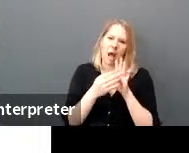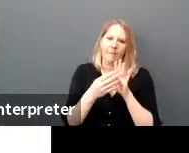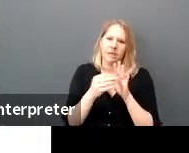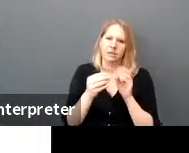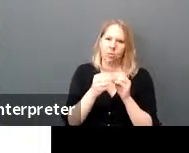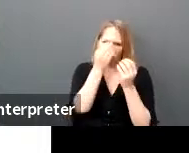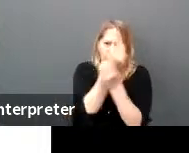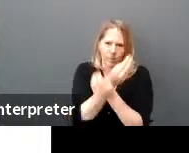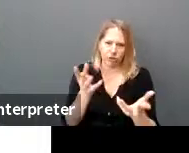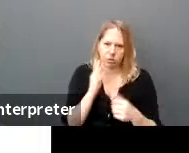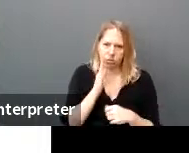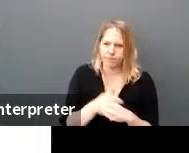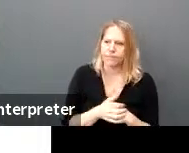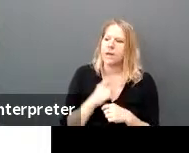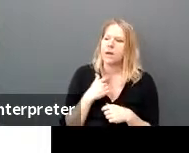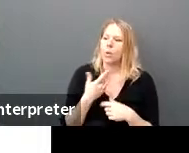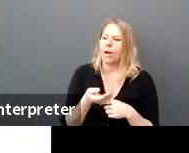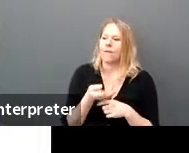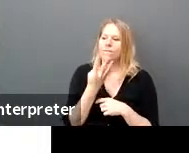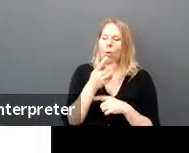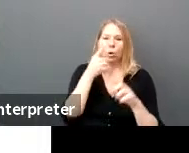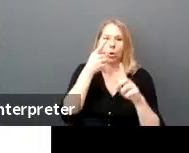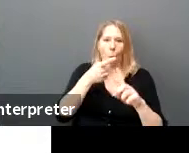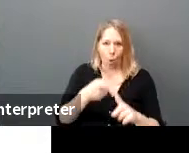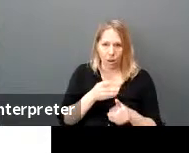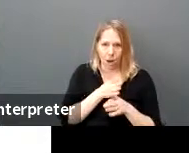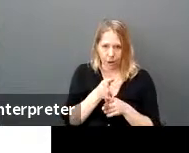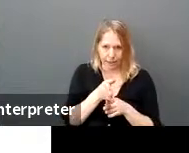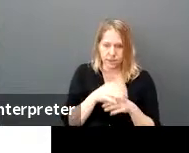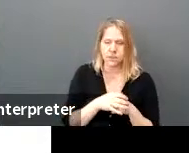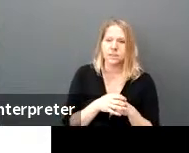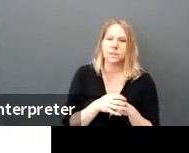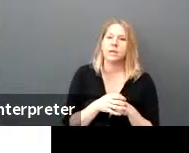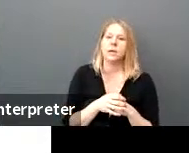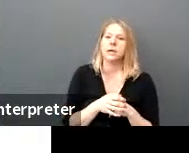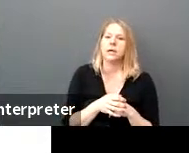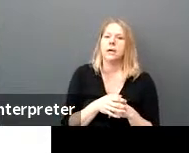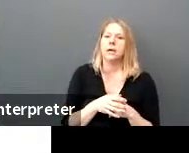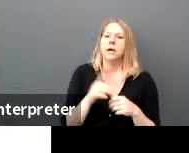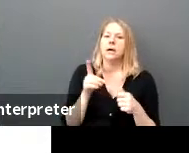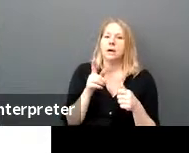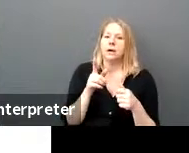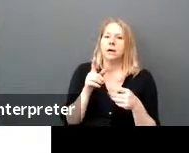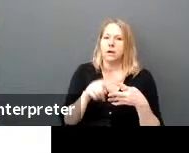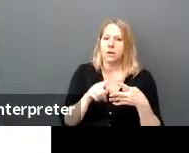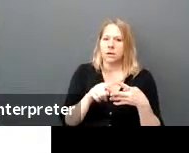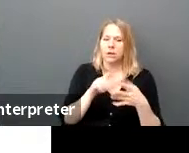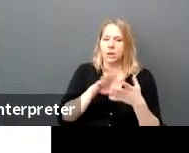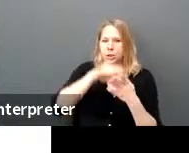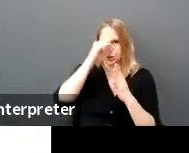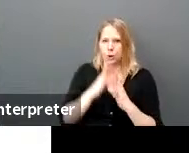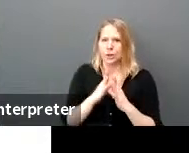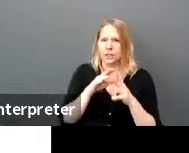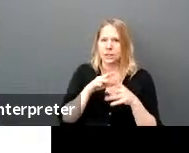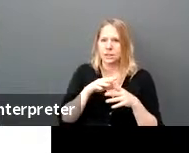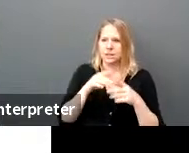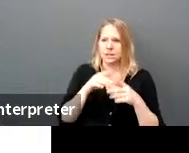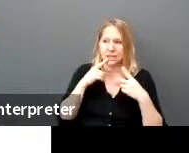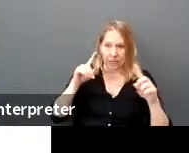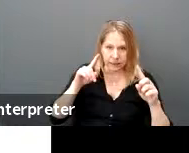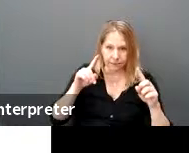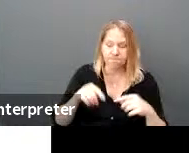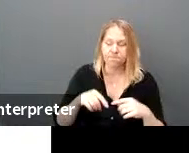that plan. We have 4 major goal areas in that plan. So the first one is student success, and then we have